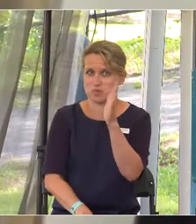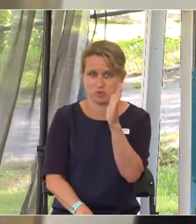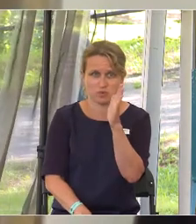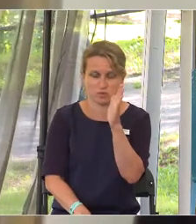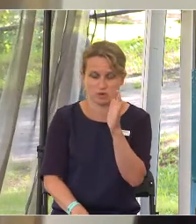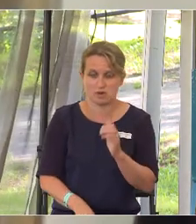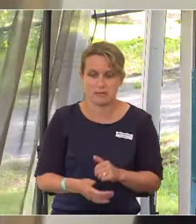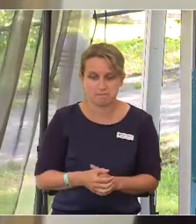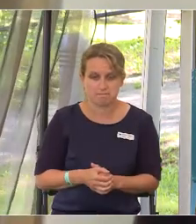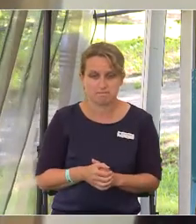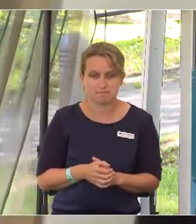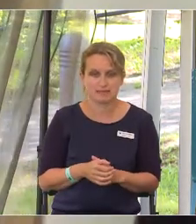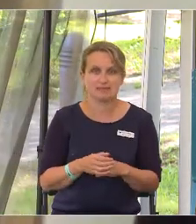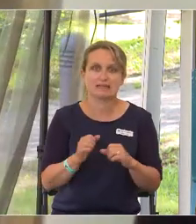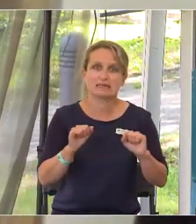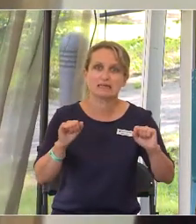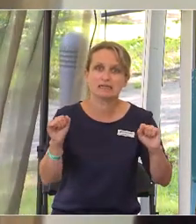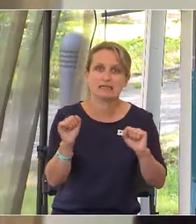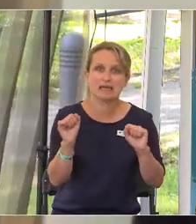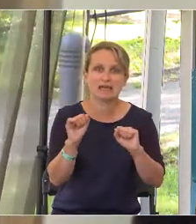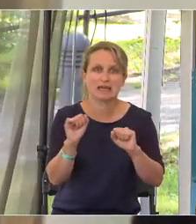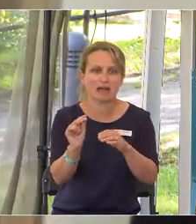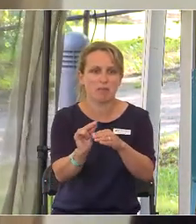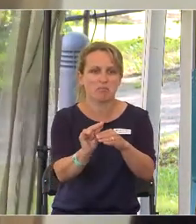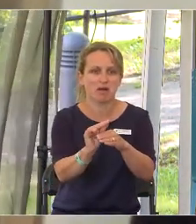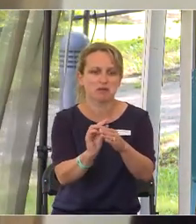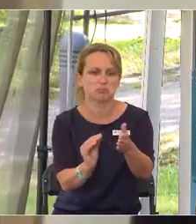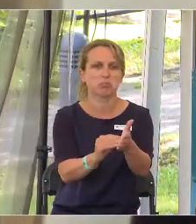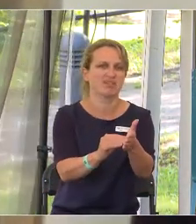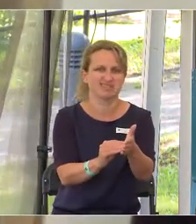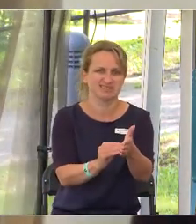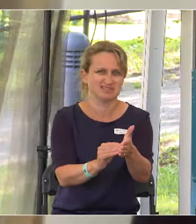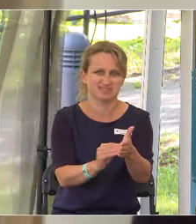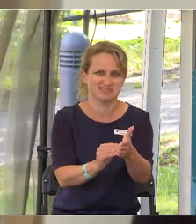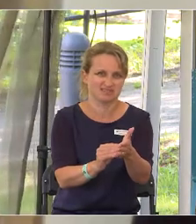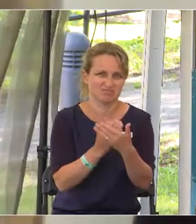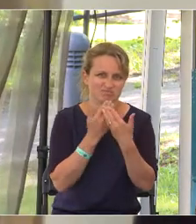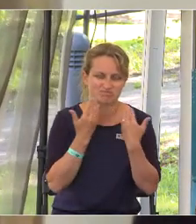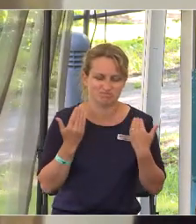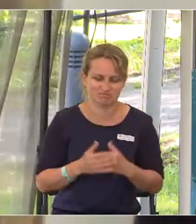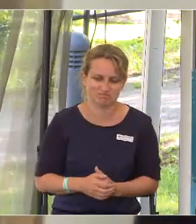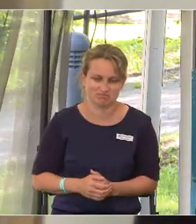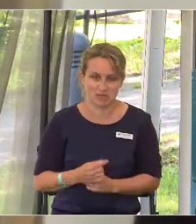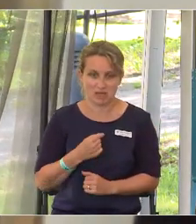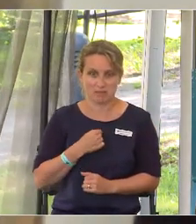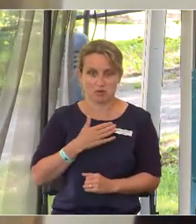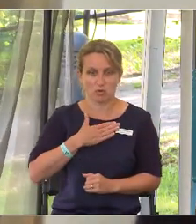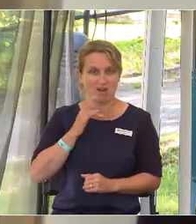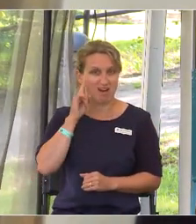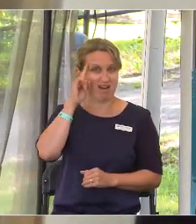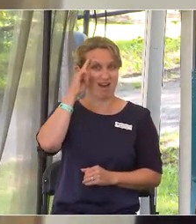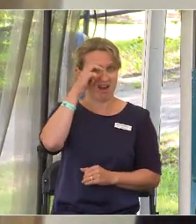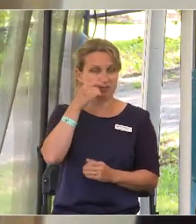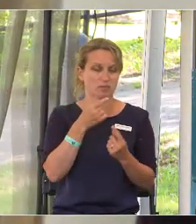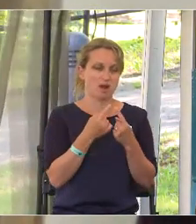And there's no quick fix to it. And that is like, from my perspective, we can continue